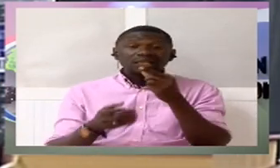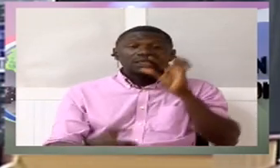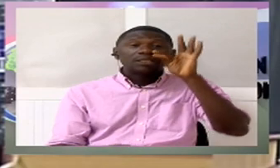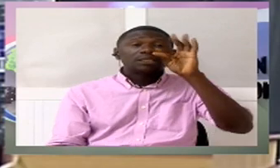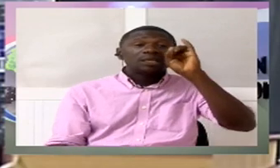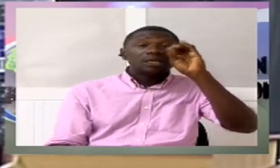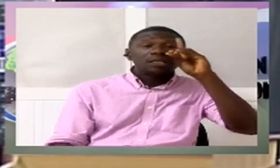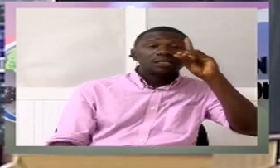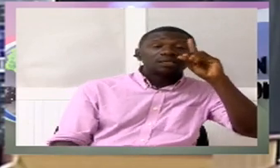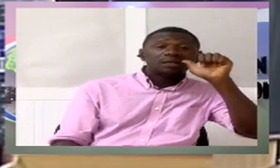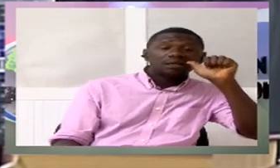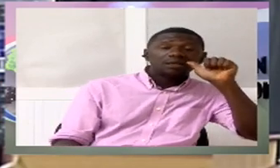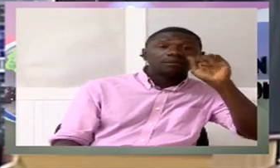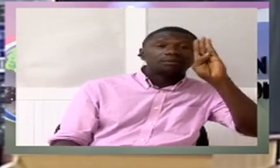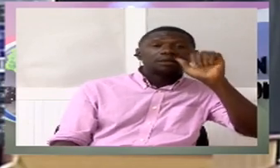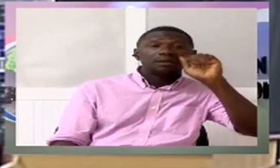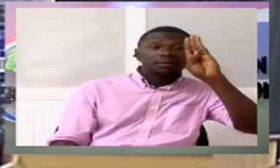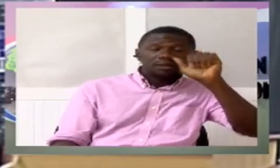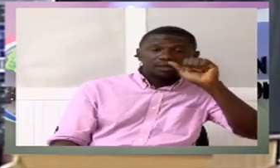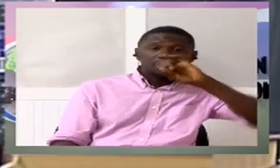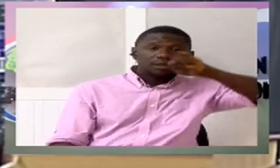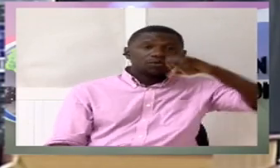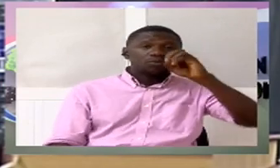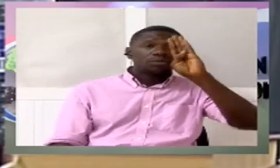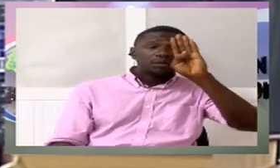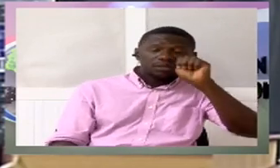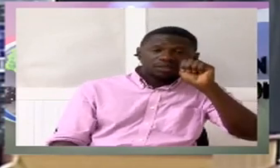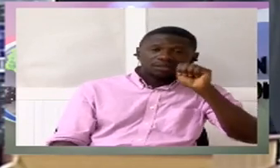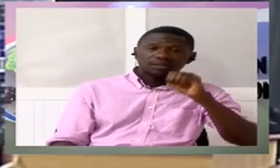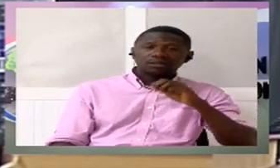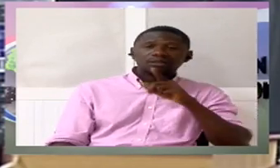tida baba job. Kamara embulo fati. Kamara hit my hand.